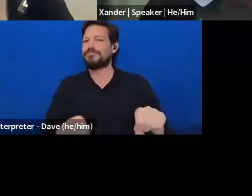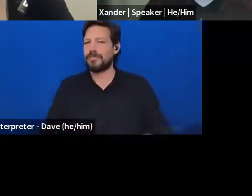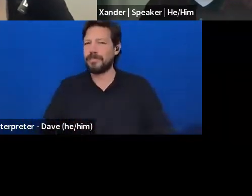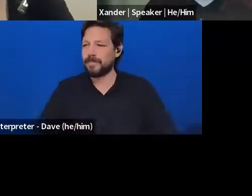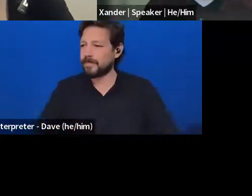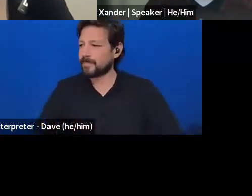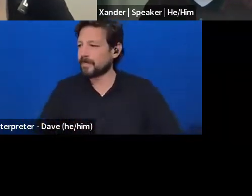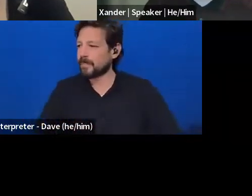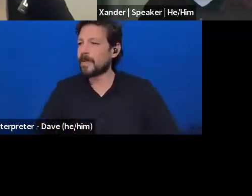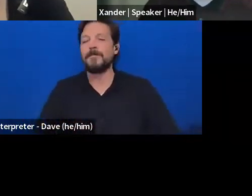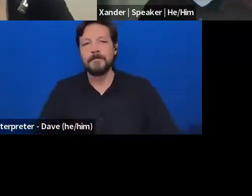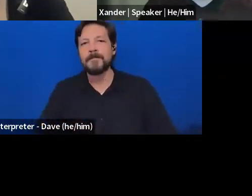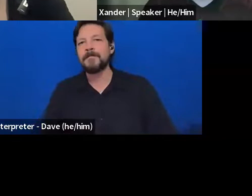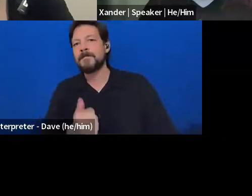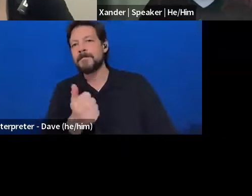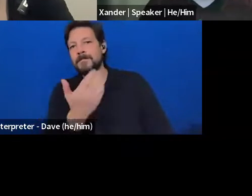That's great, thank you.